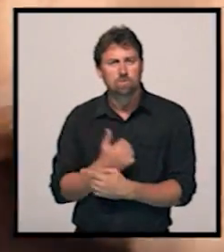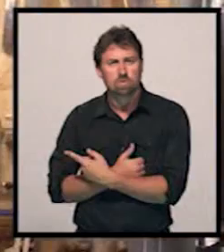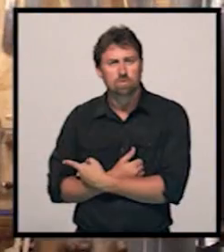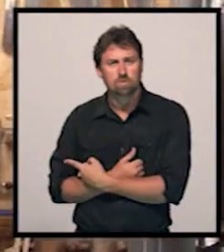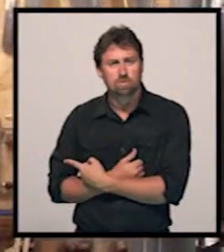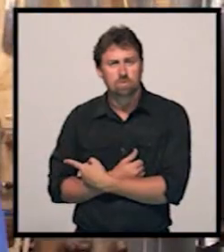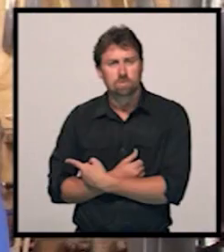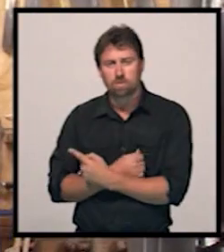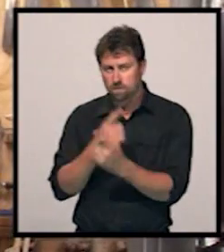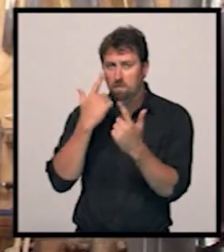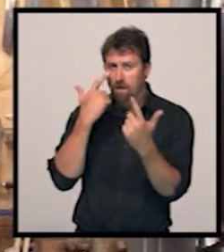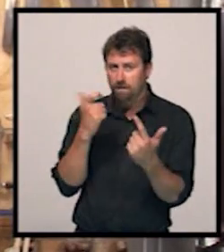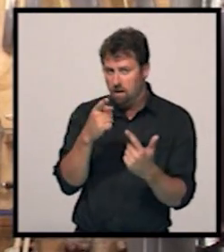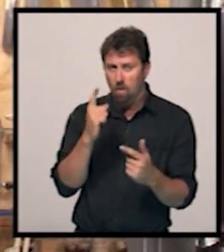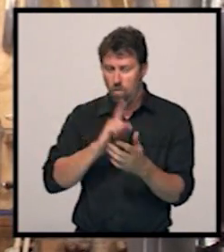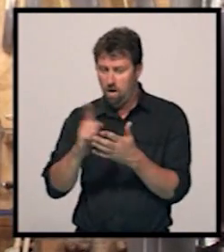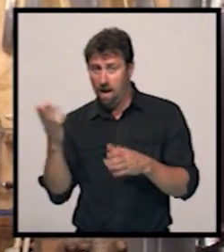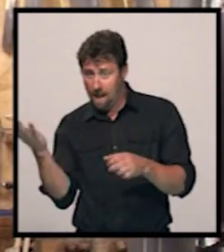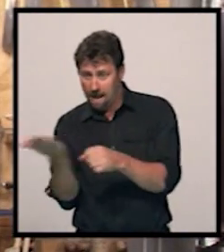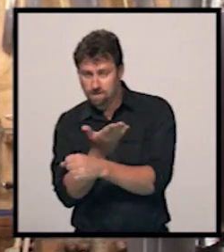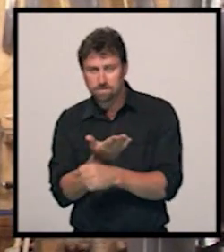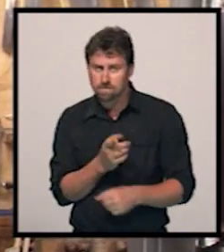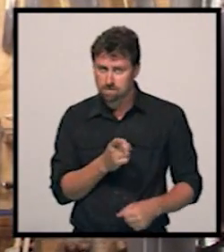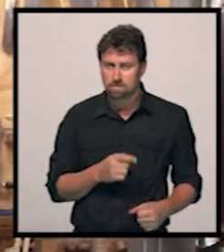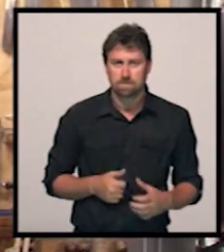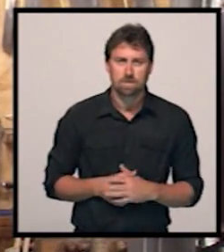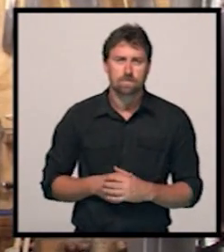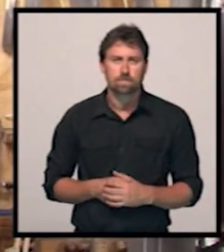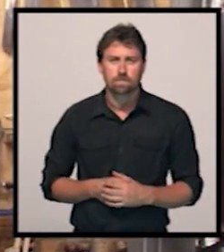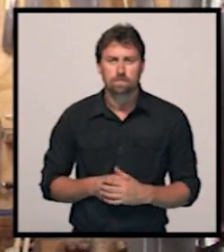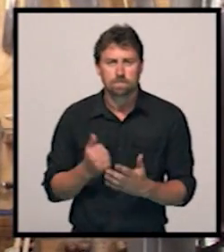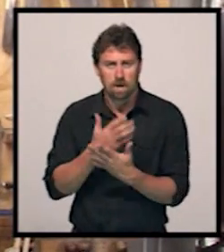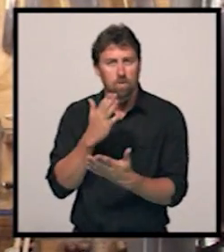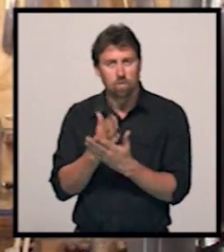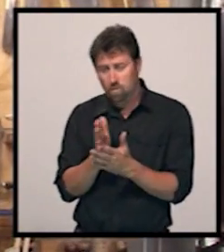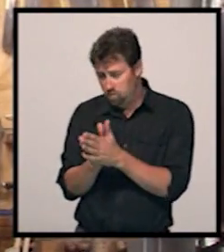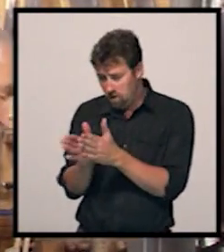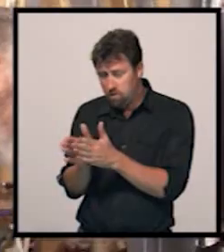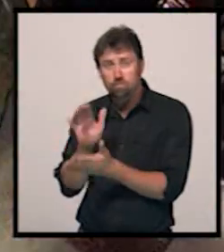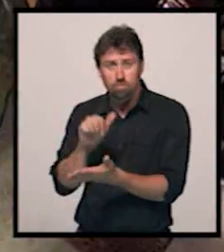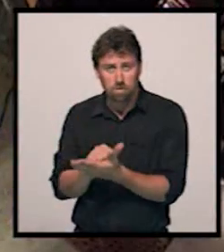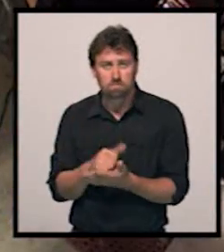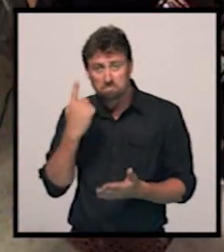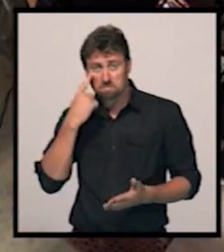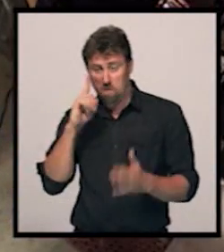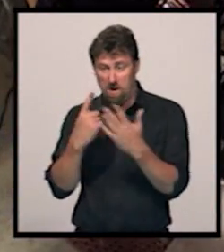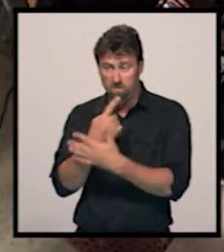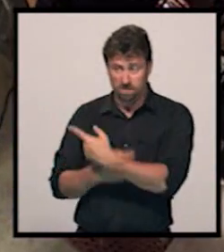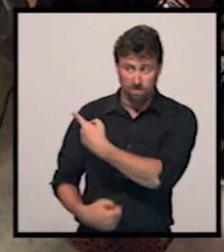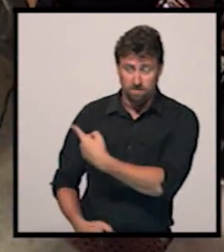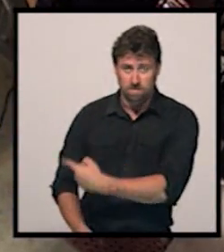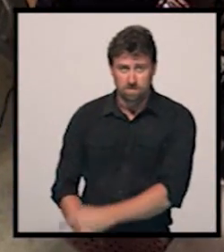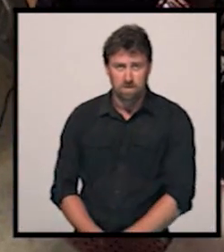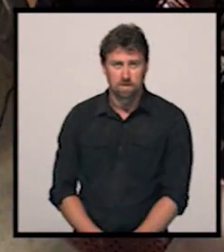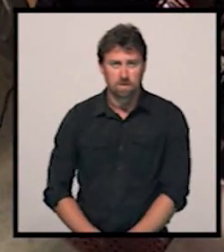off. So just bear that in mind. I've set the right height or the right width, and let's see how we go.